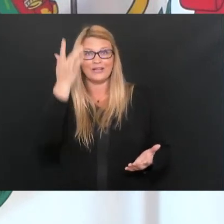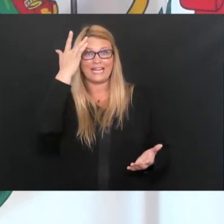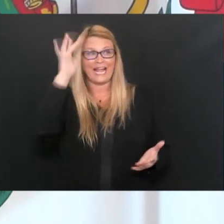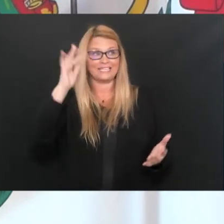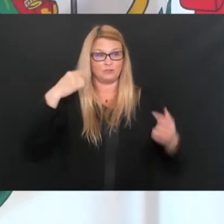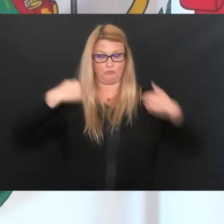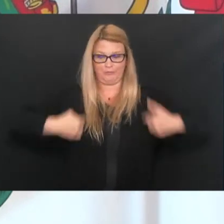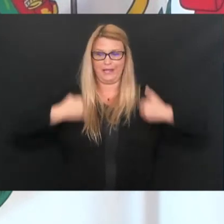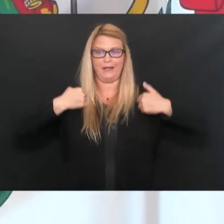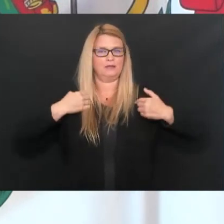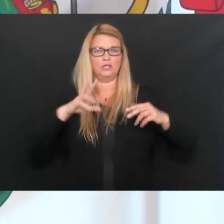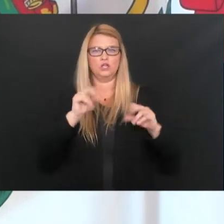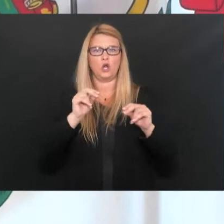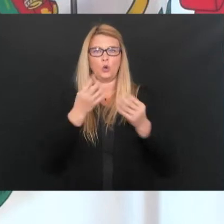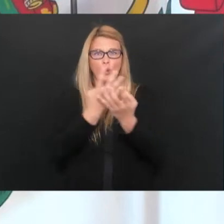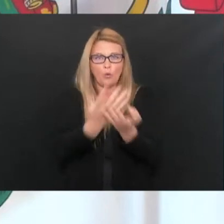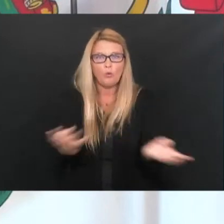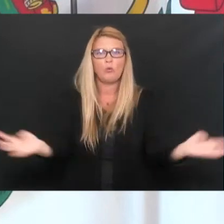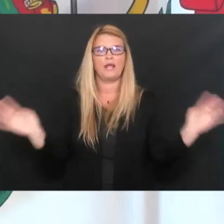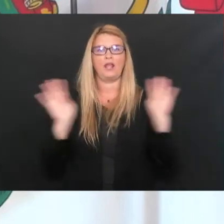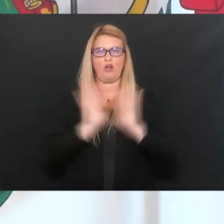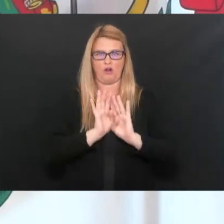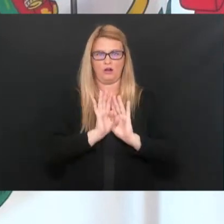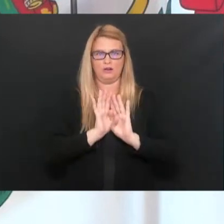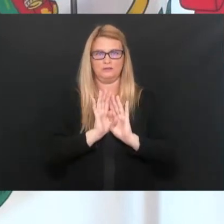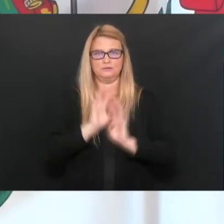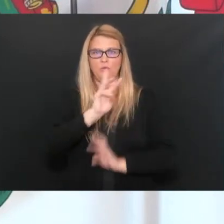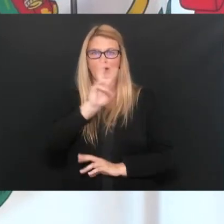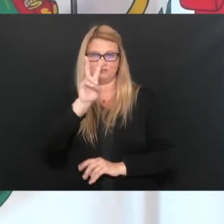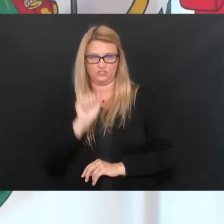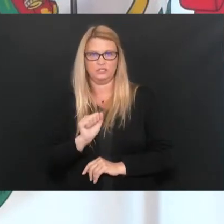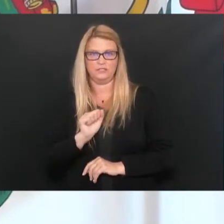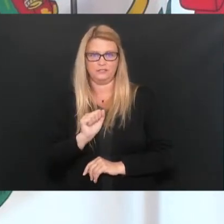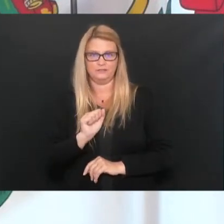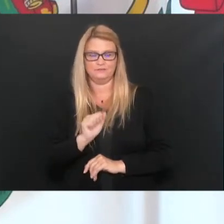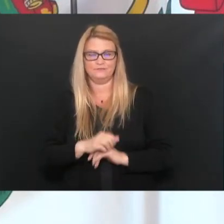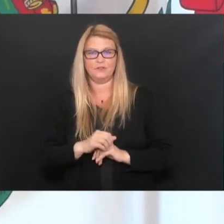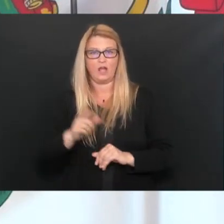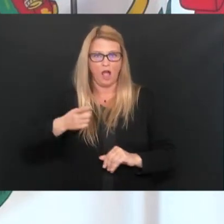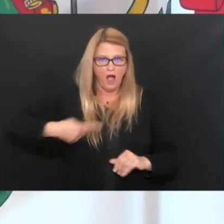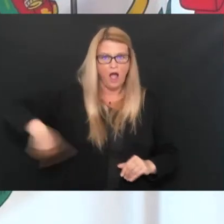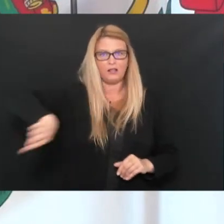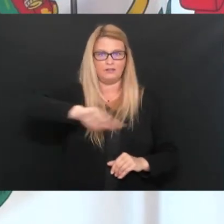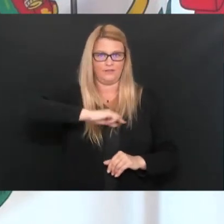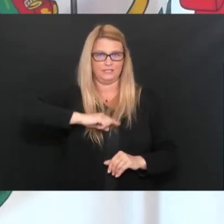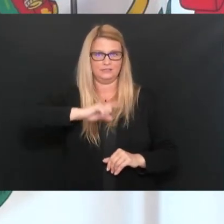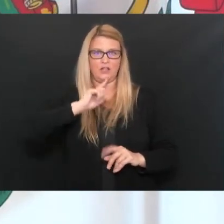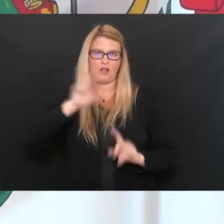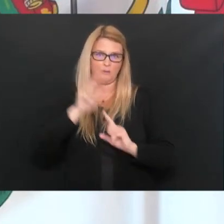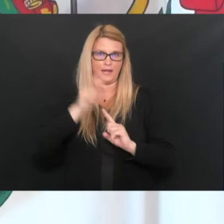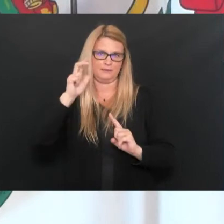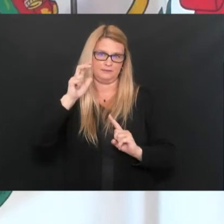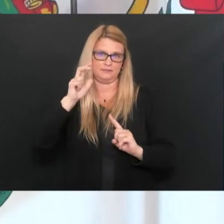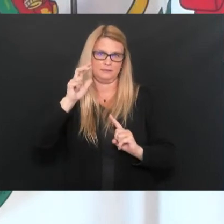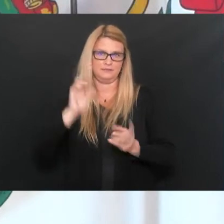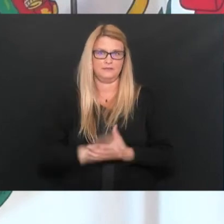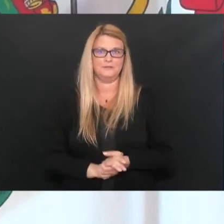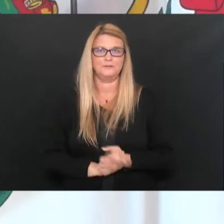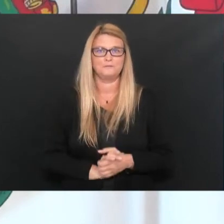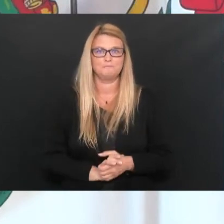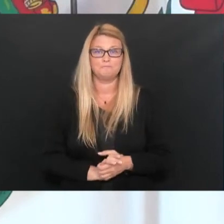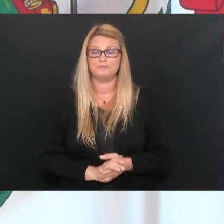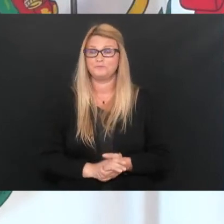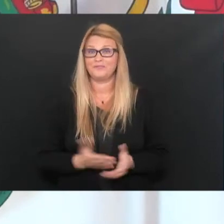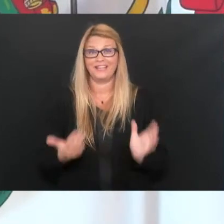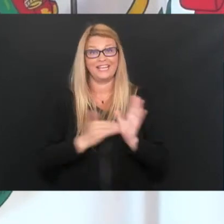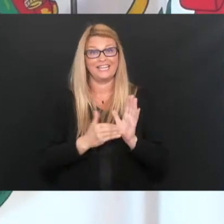best. We're the best of the best because we're West Virginians. All of us are the best of the best. I've said it over and over.